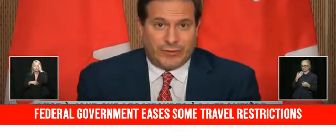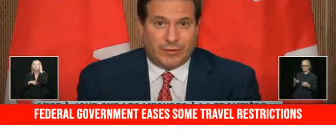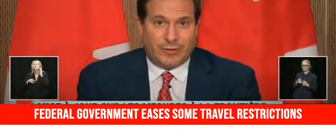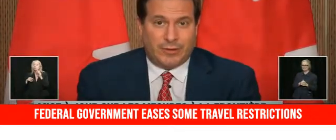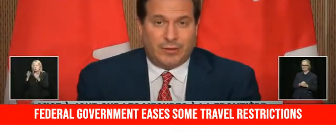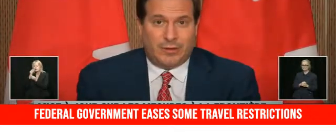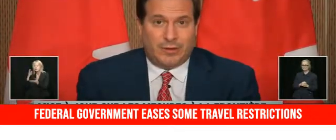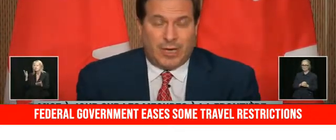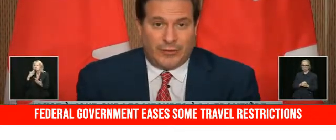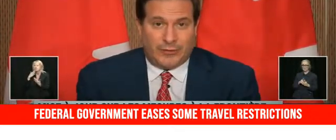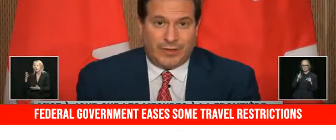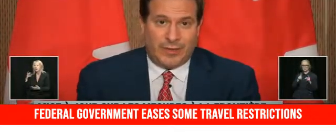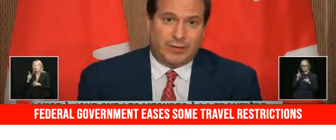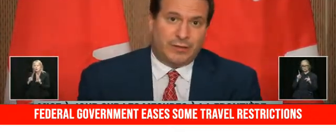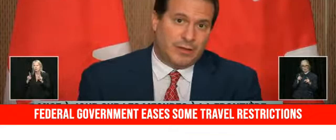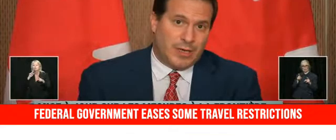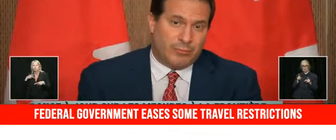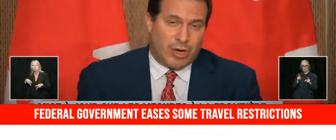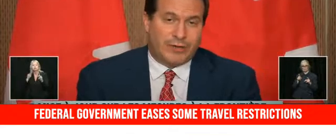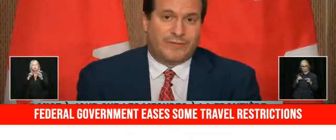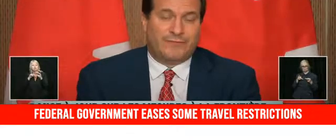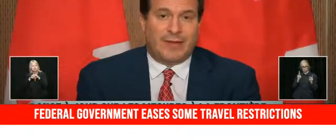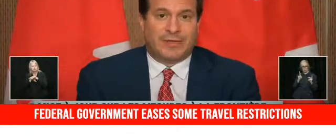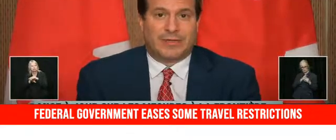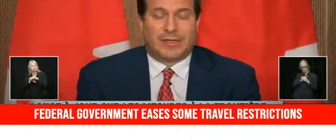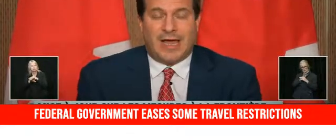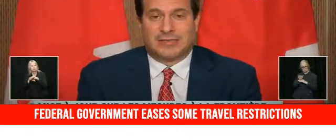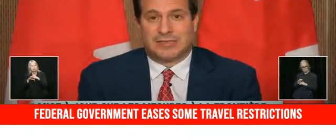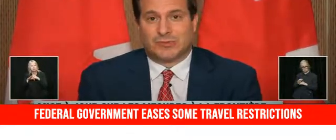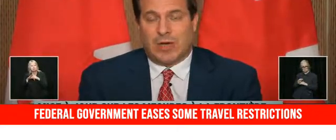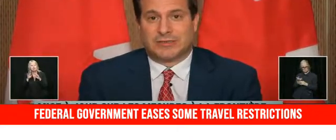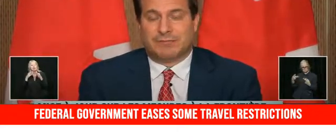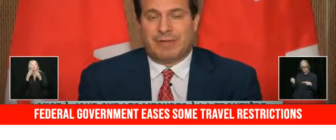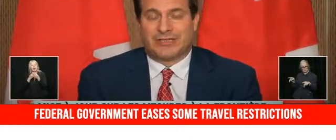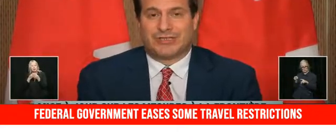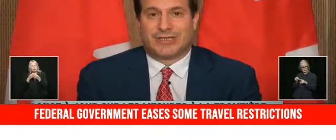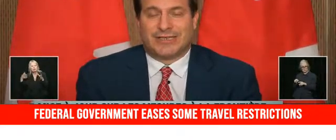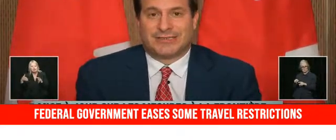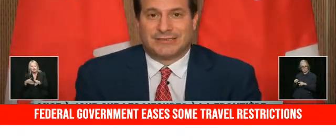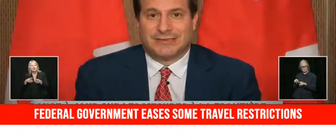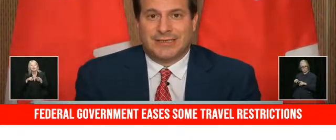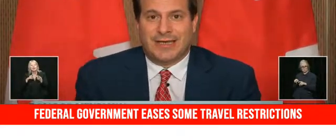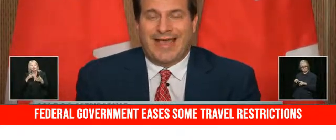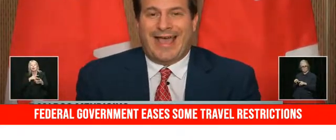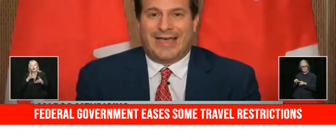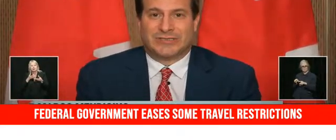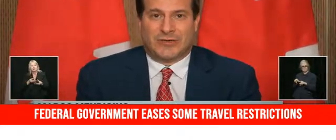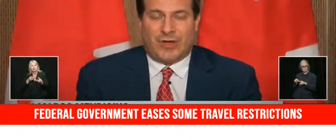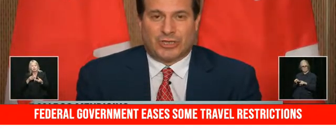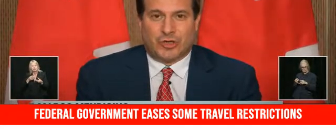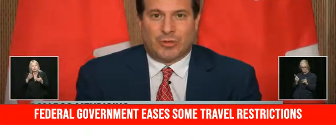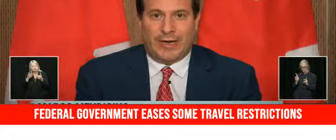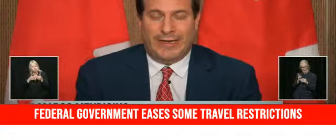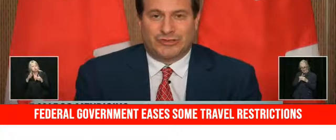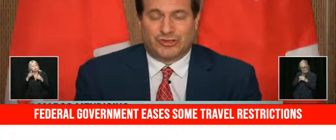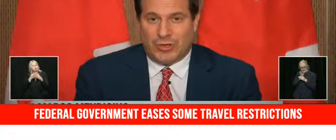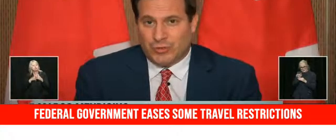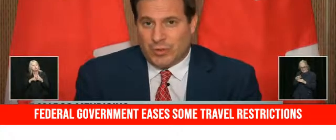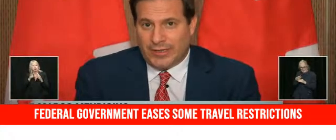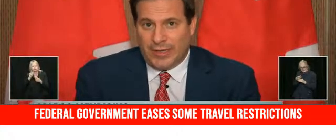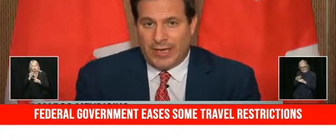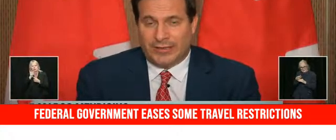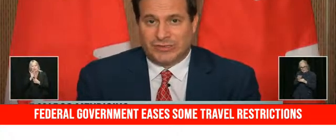to enter under the broadened family class as well as compassionate cases as of October